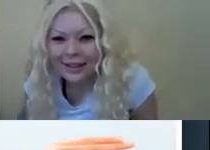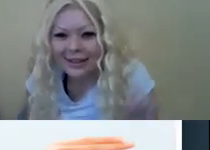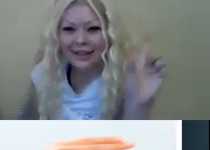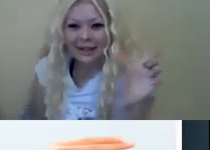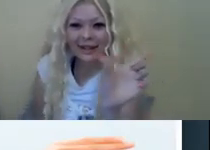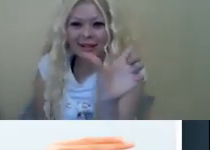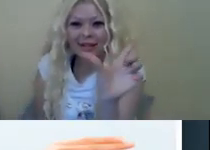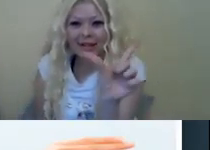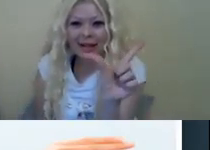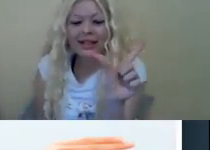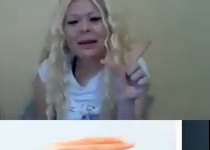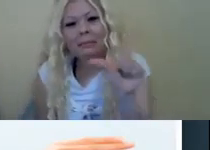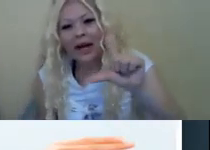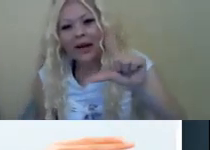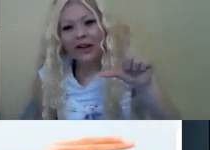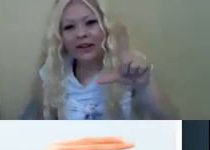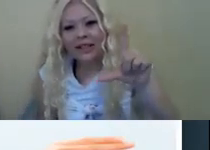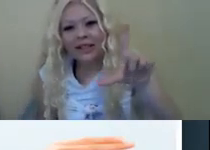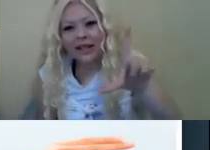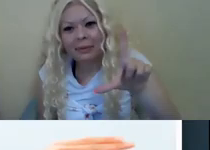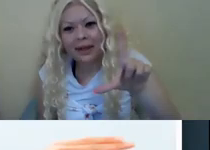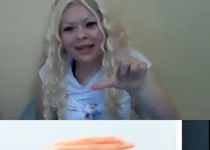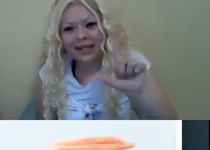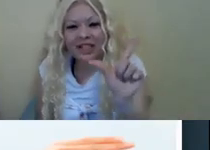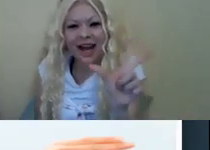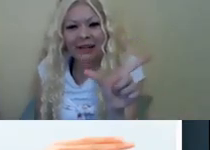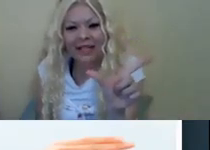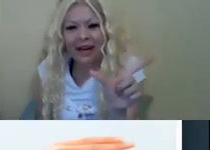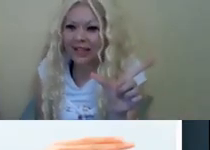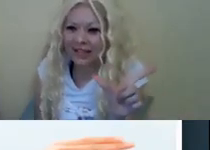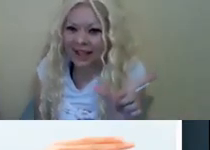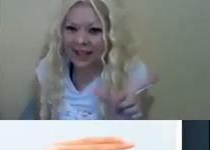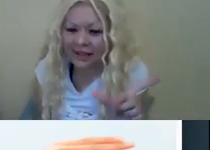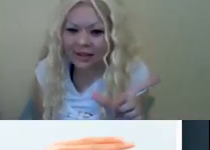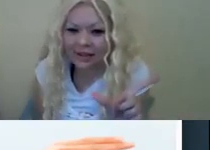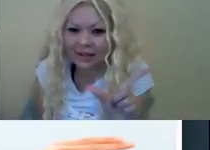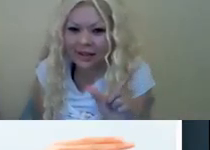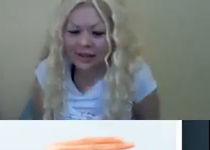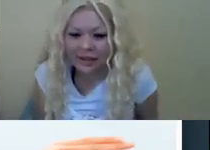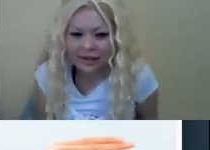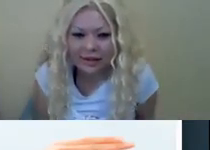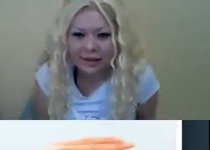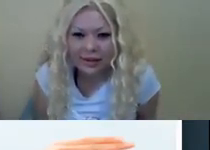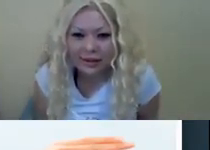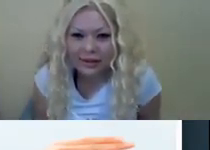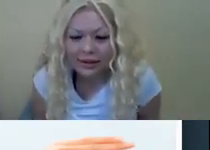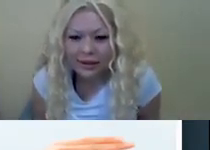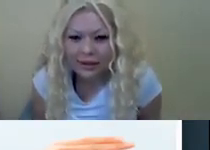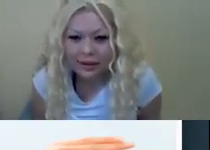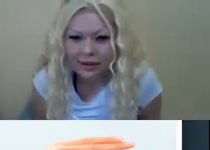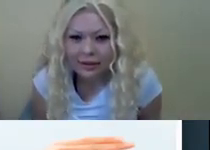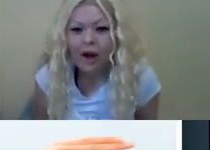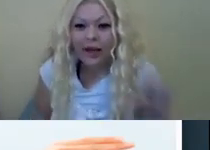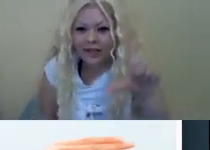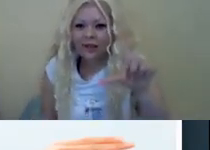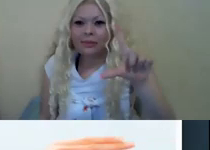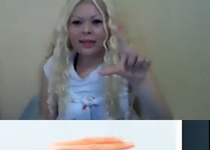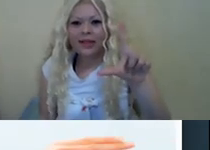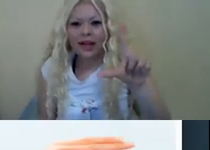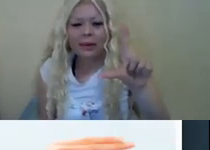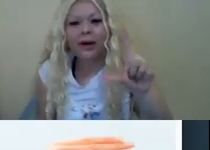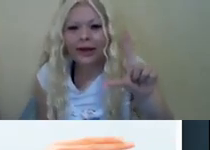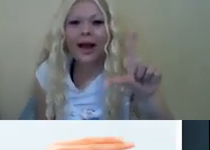L is, does it matter if it, does it, could it be like this or does it have to have a slant? It should be up, vertical.